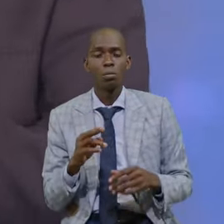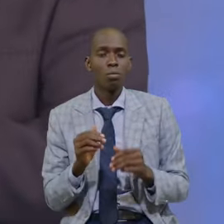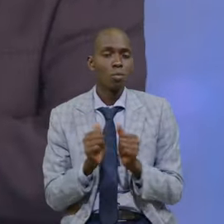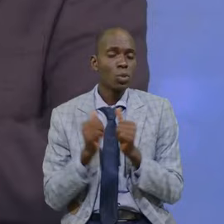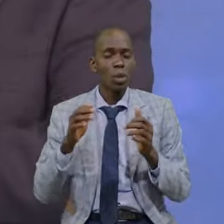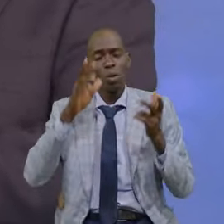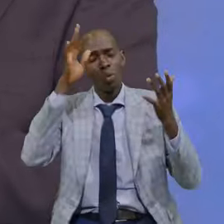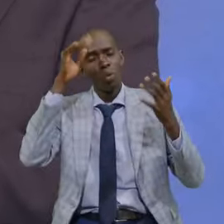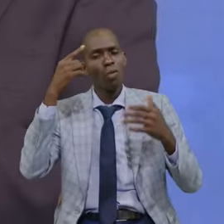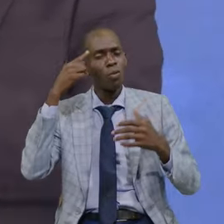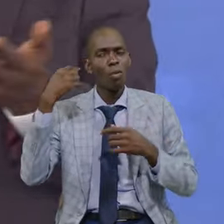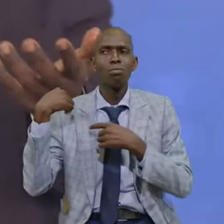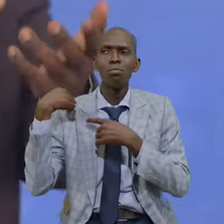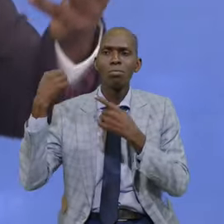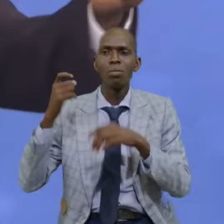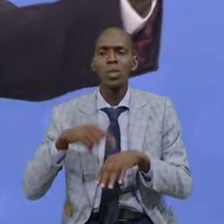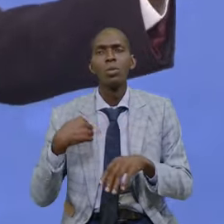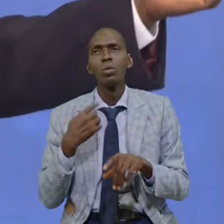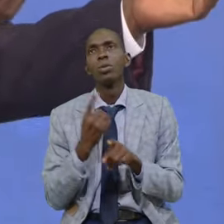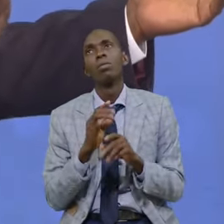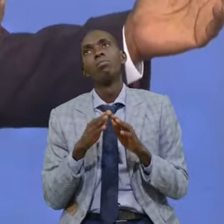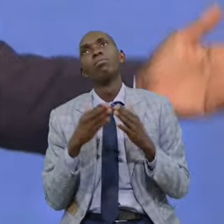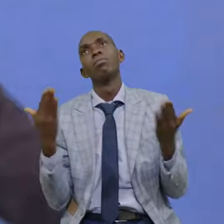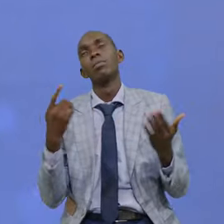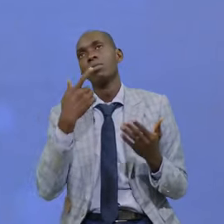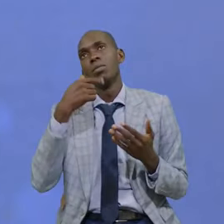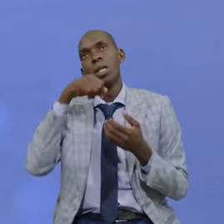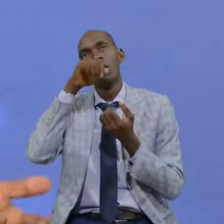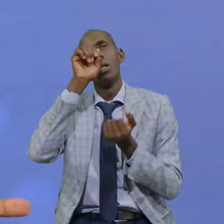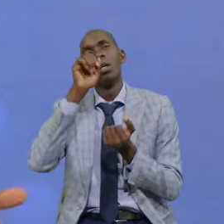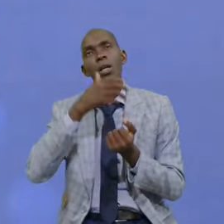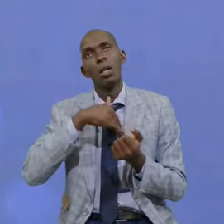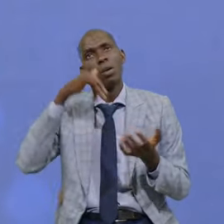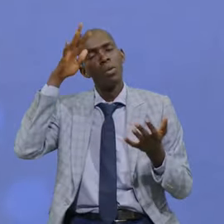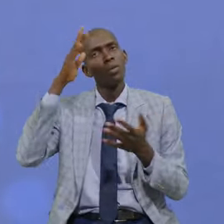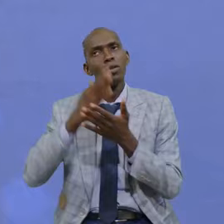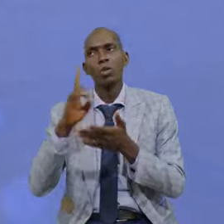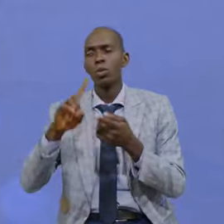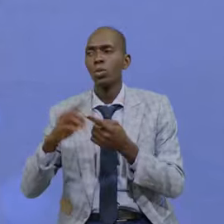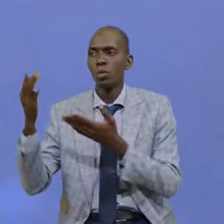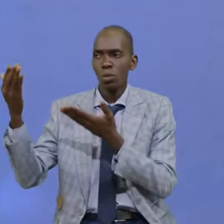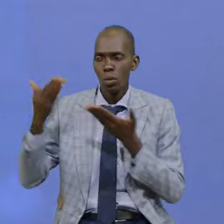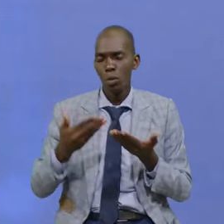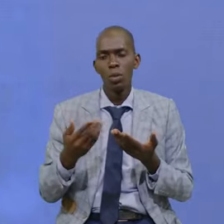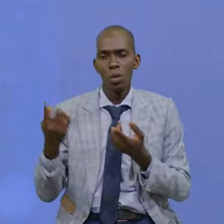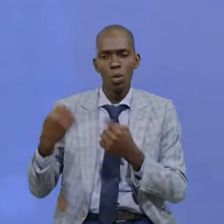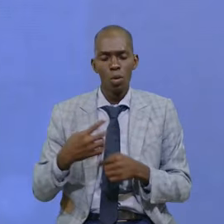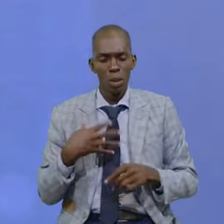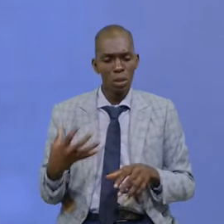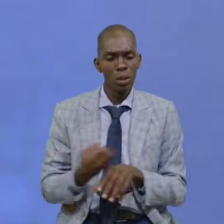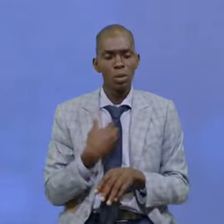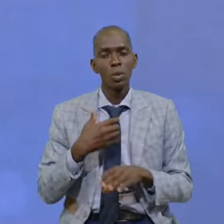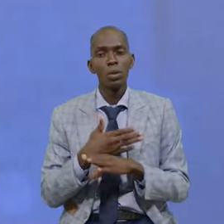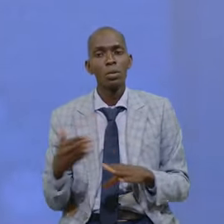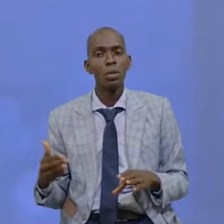we'll just open our mouth and then we'll say, let somebody there come, get me up, awake.